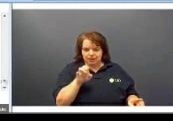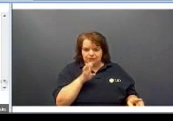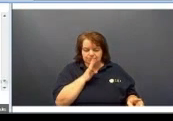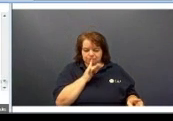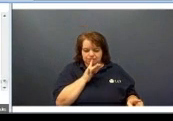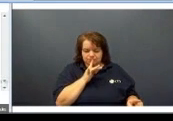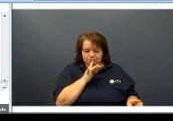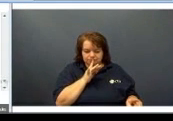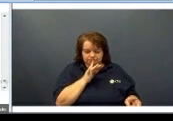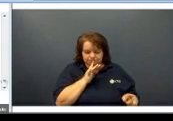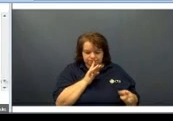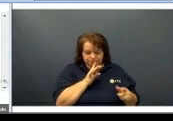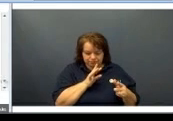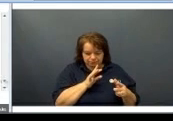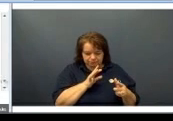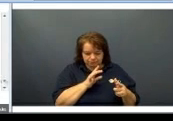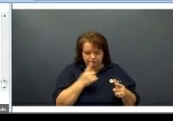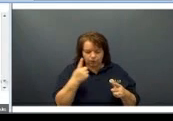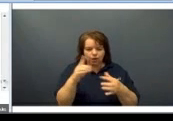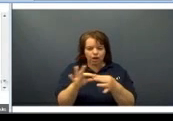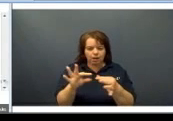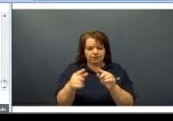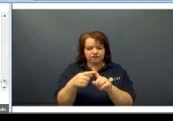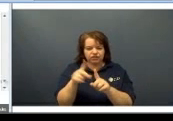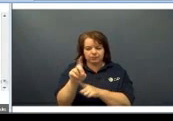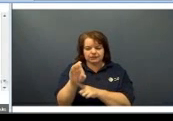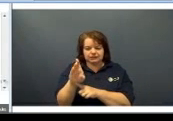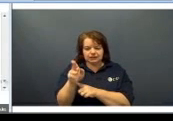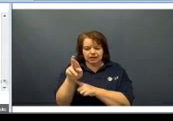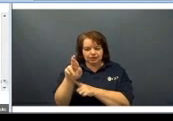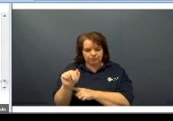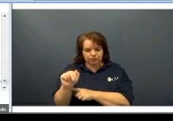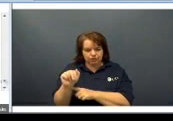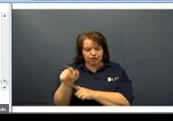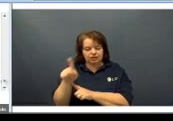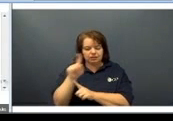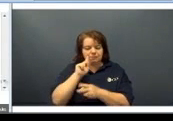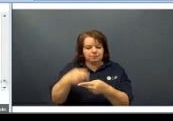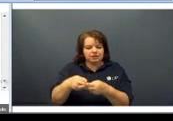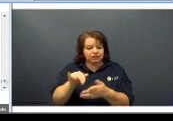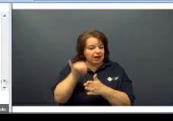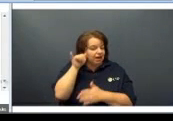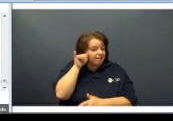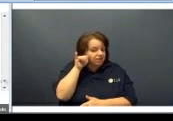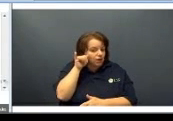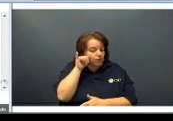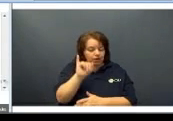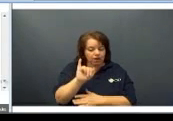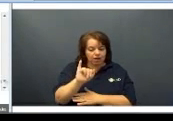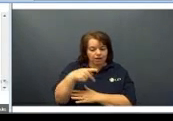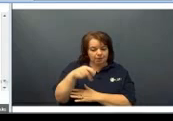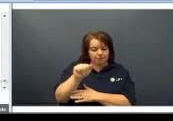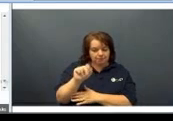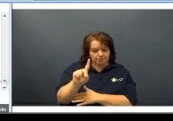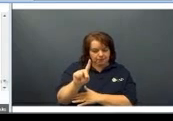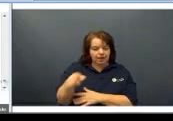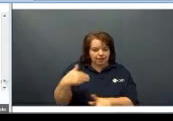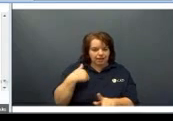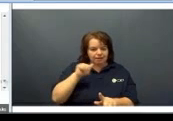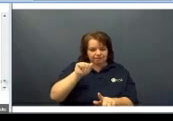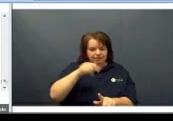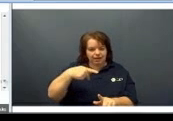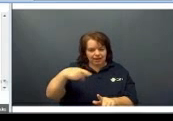Sure. We had a comment from Deborah Sosha, just mentioning that the iPhone